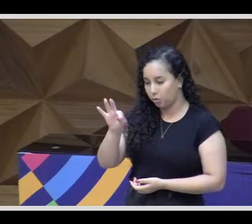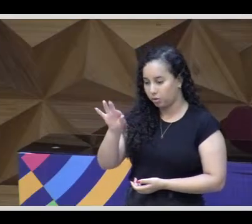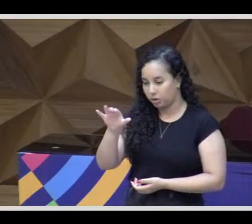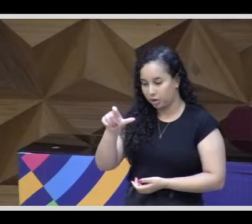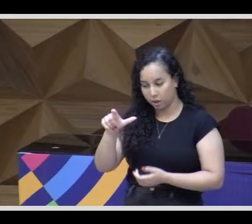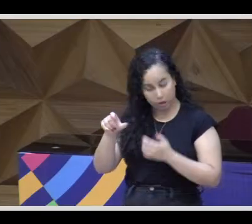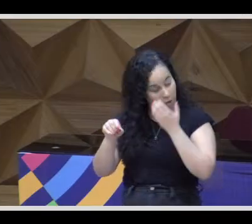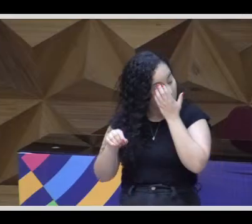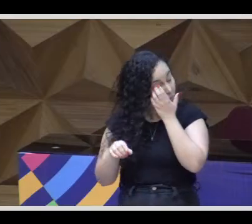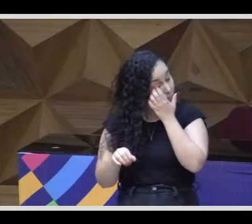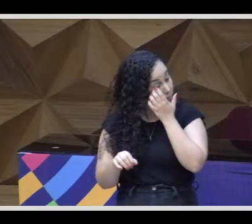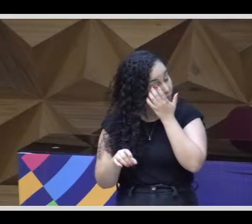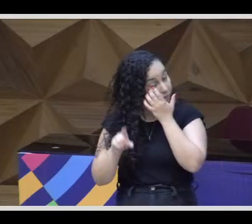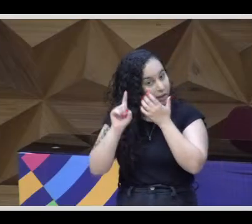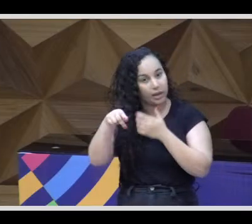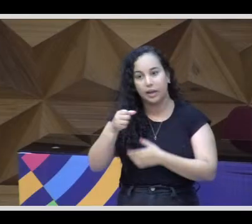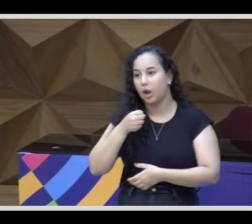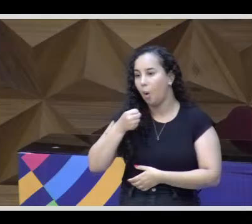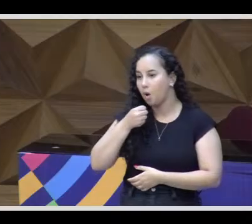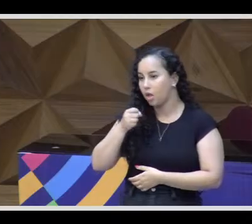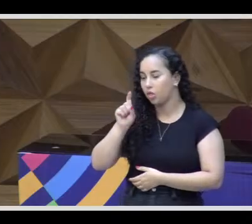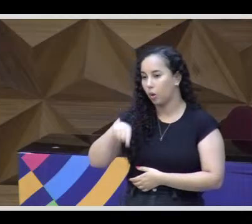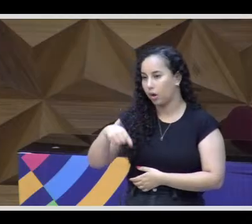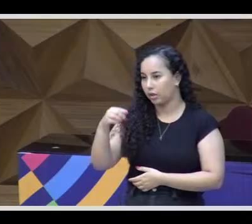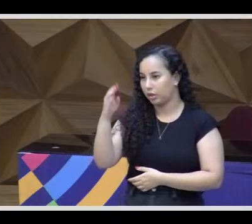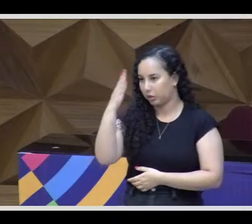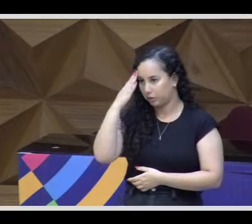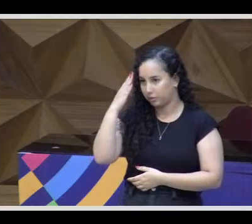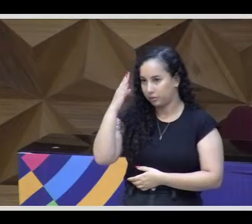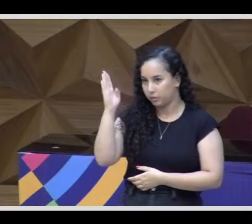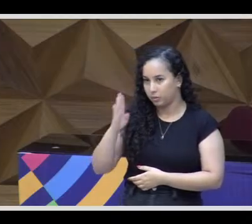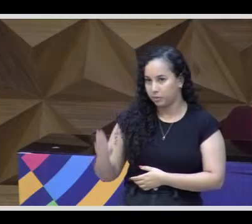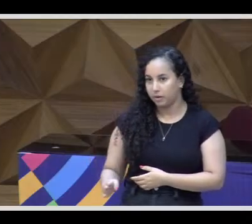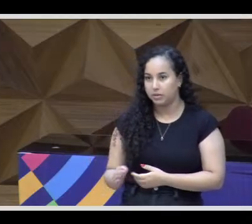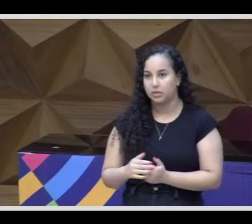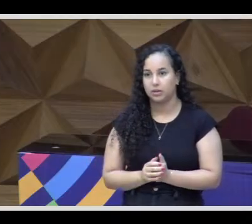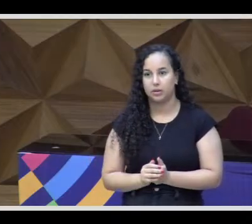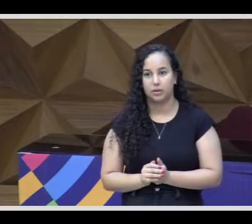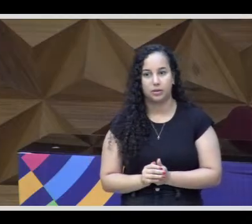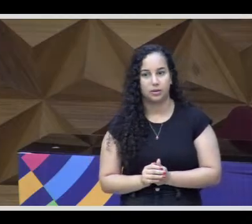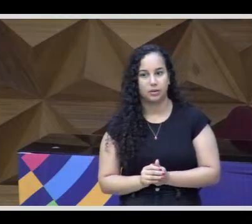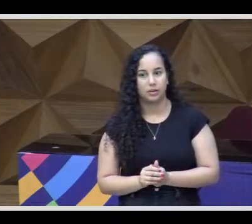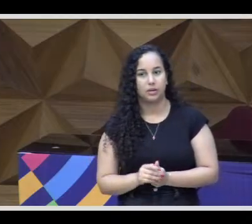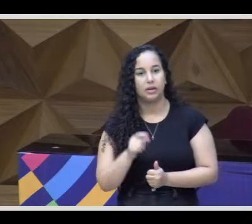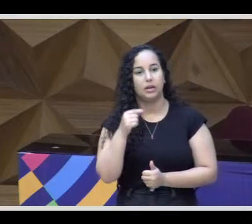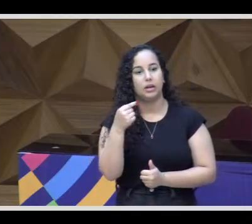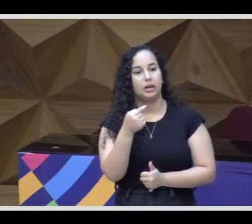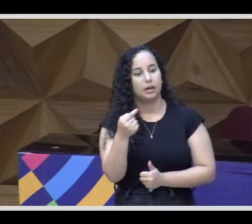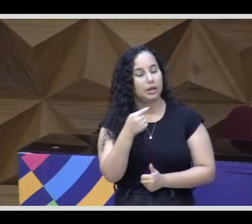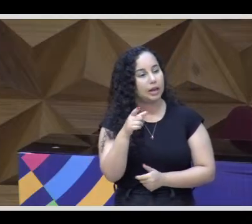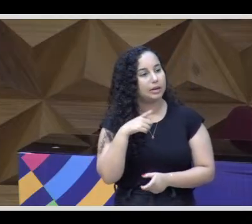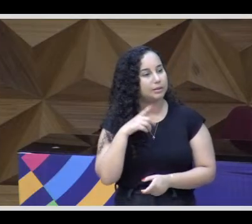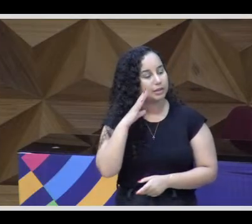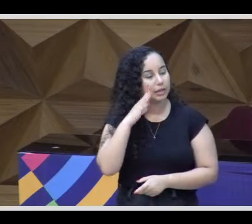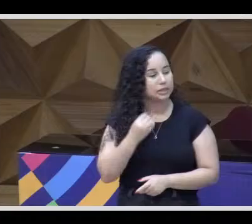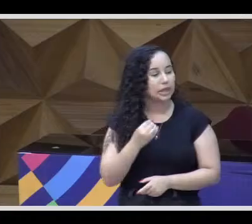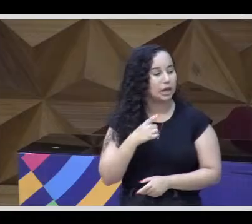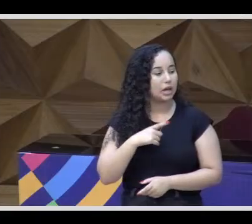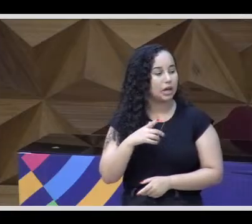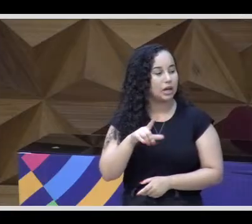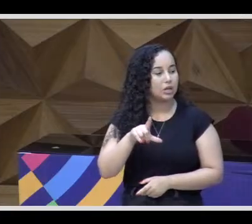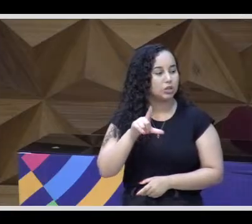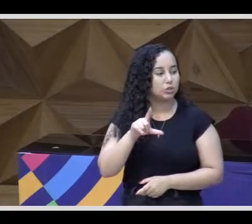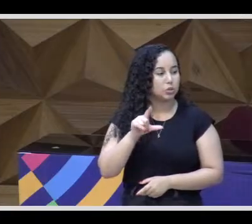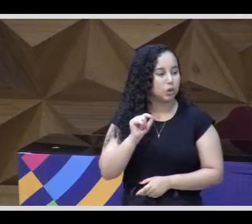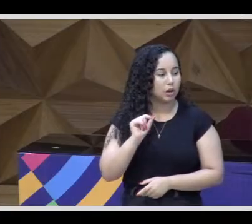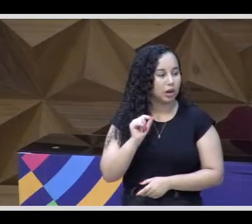So he's a singer in Brazil, very famous singer, and he had to decide if he wanted to